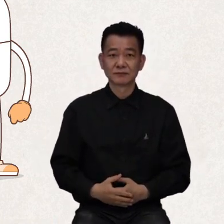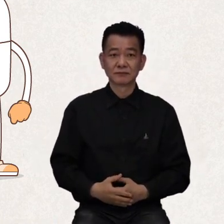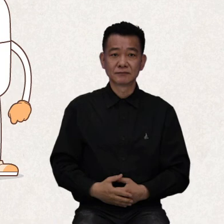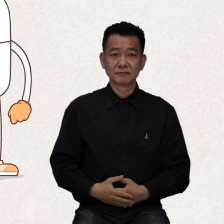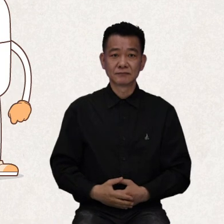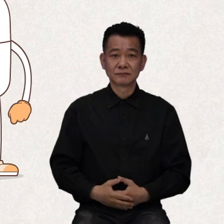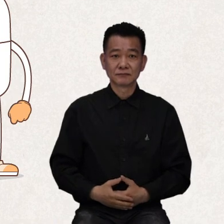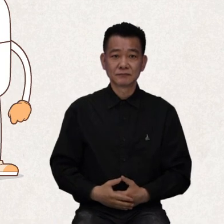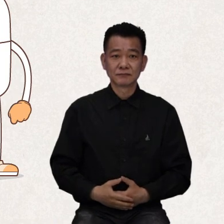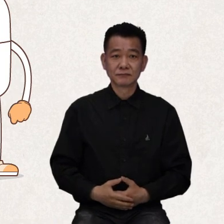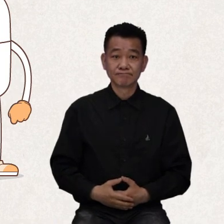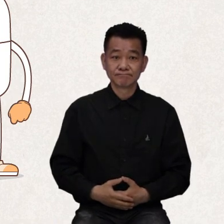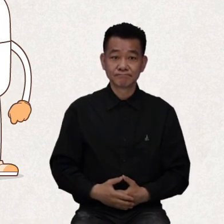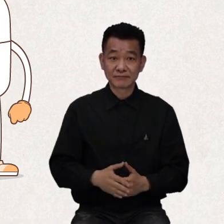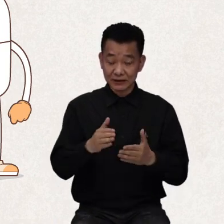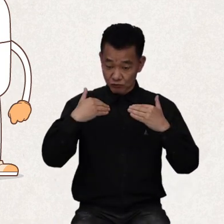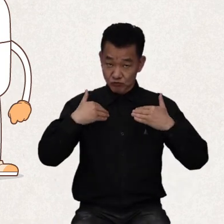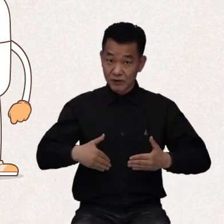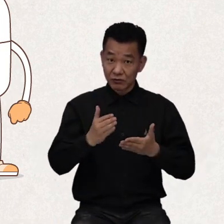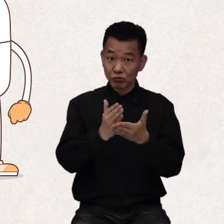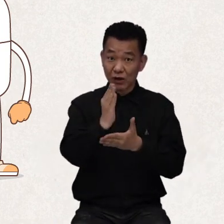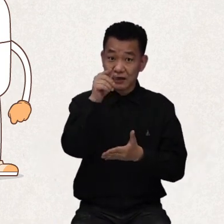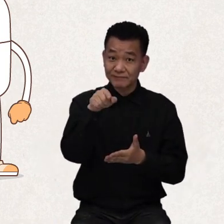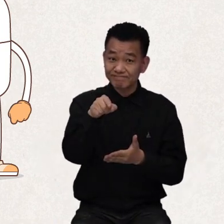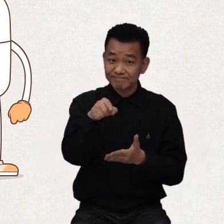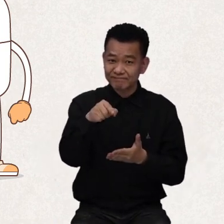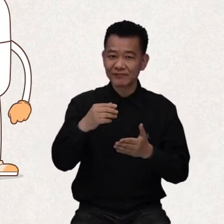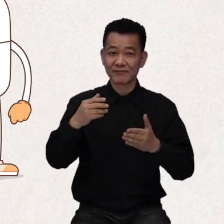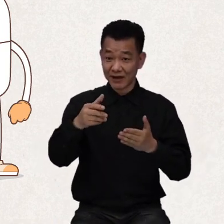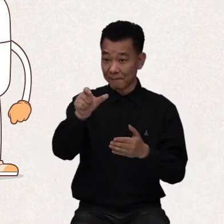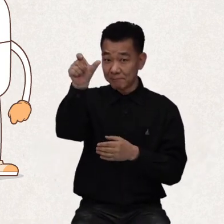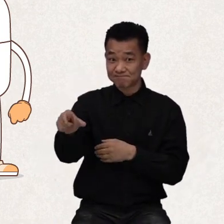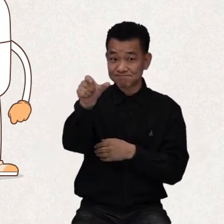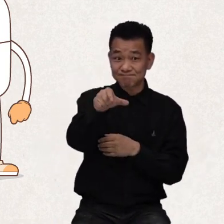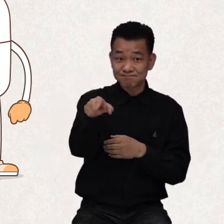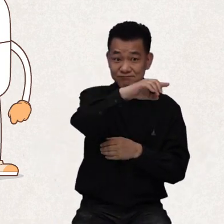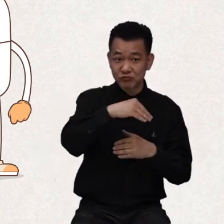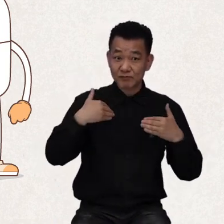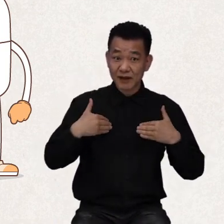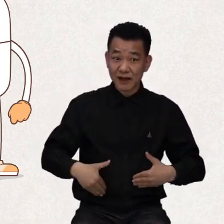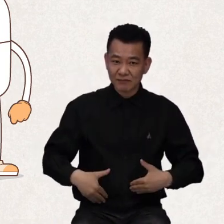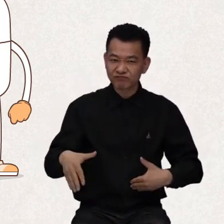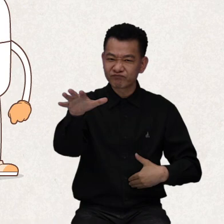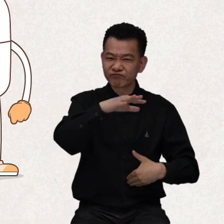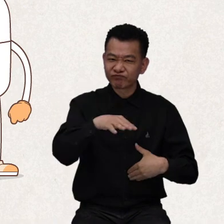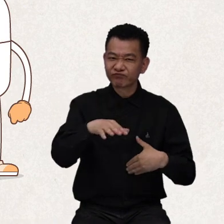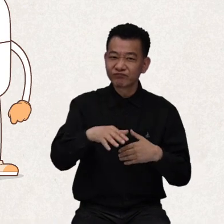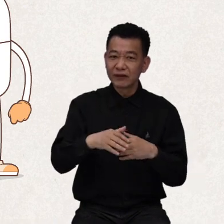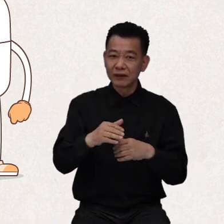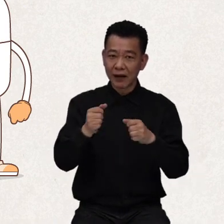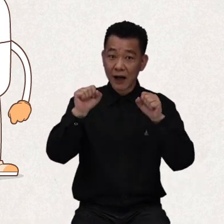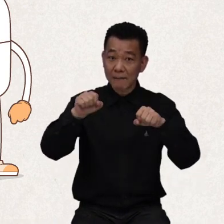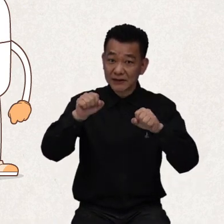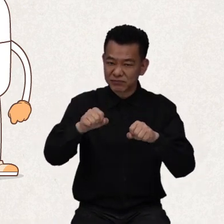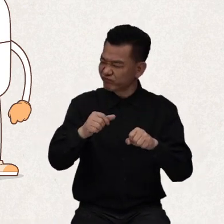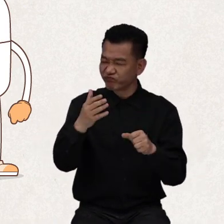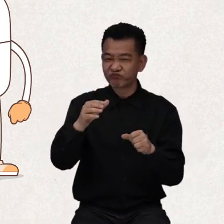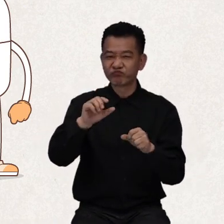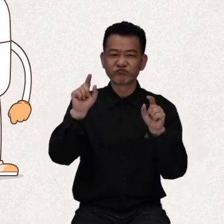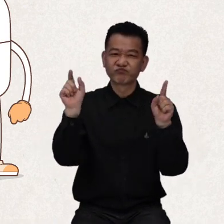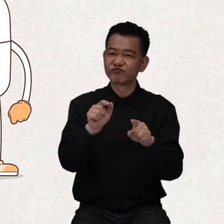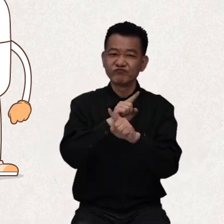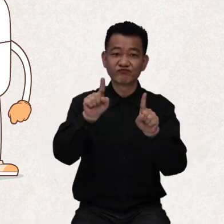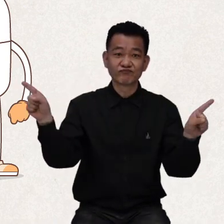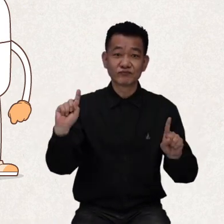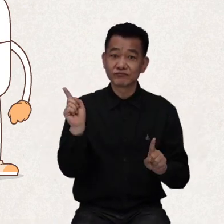every person. In order to have human rights, nothing else is required other than being a human. Just to be born in